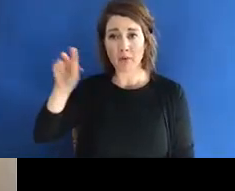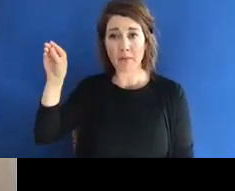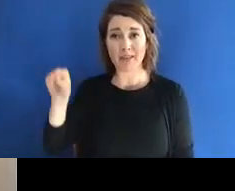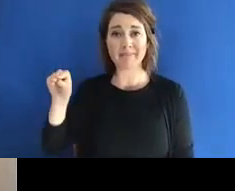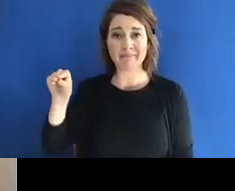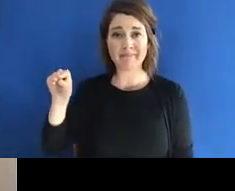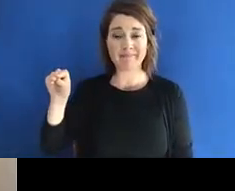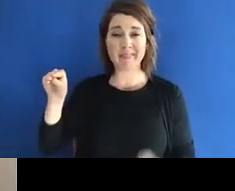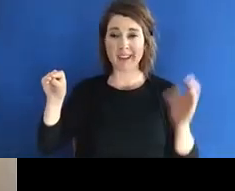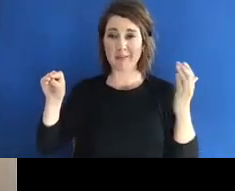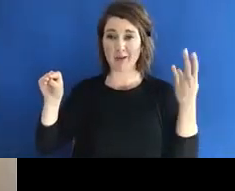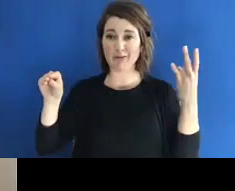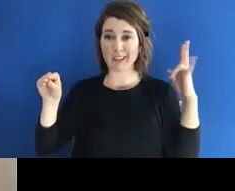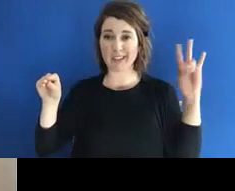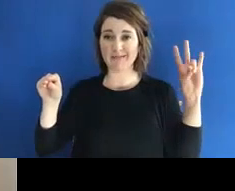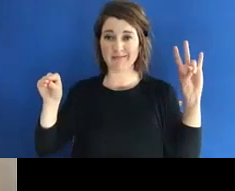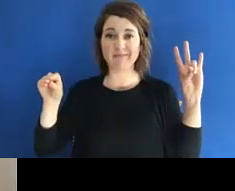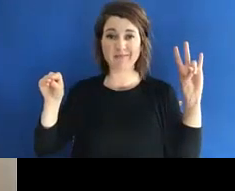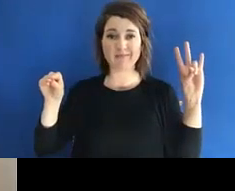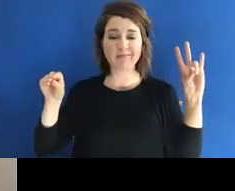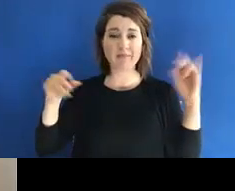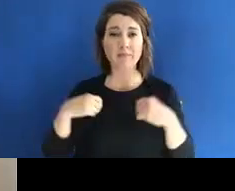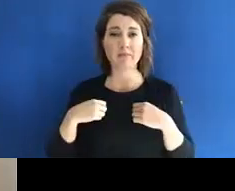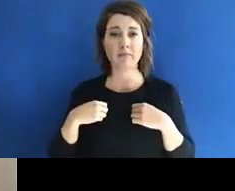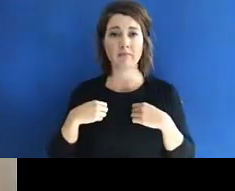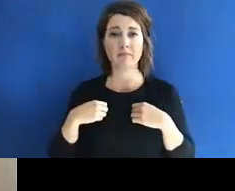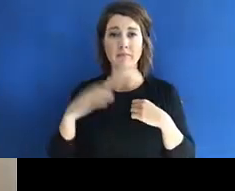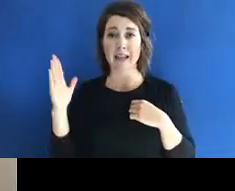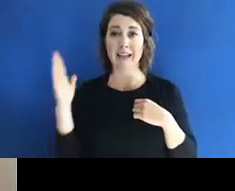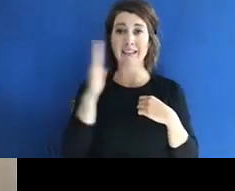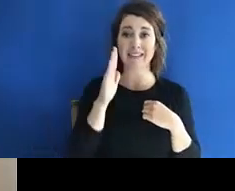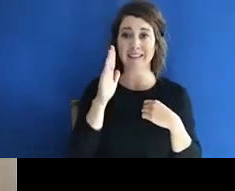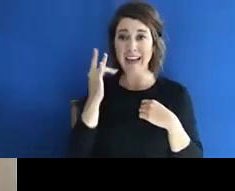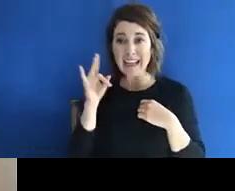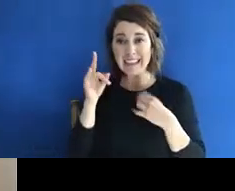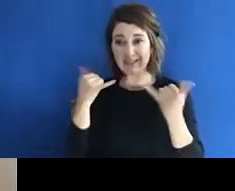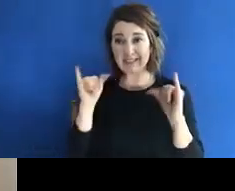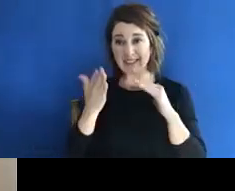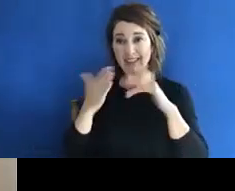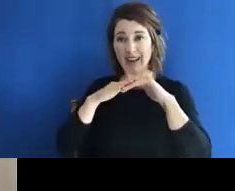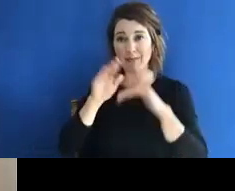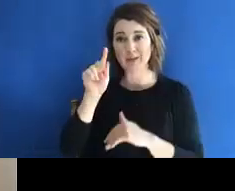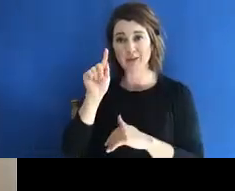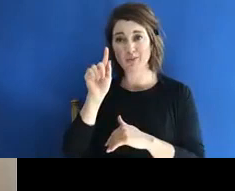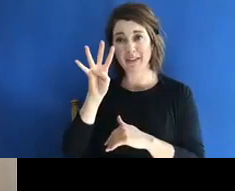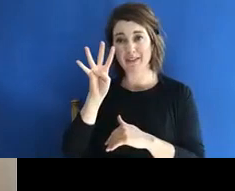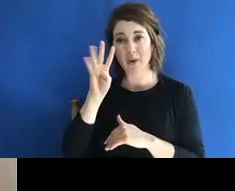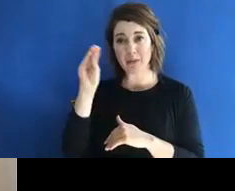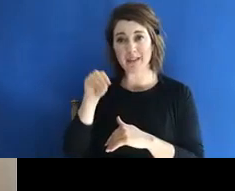in program year 18, which was up 24% from where we were in program year